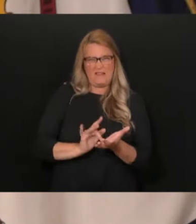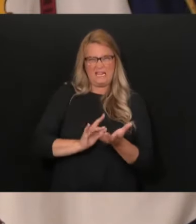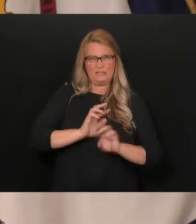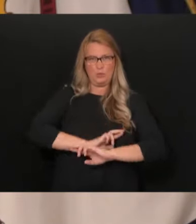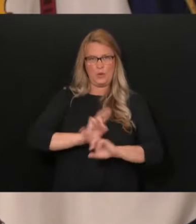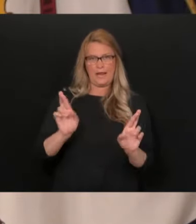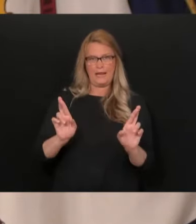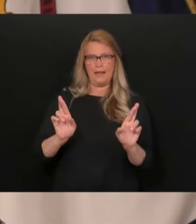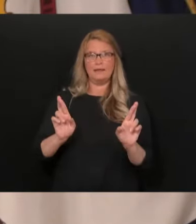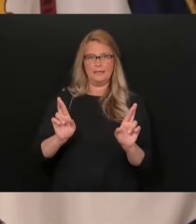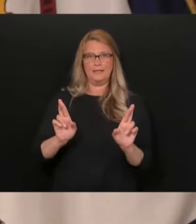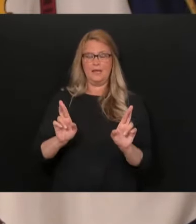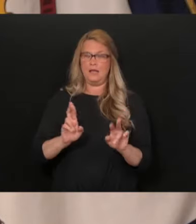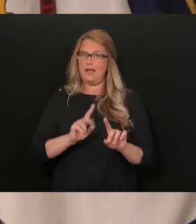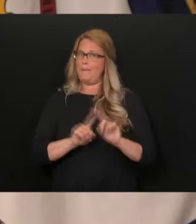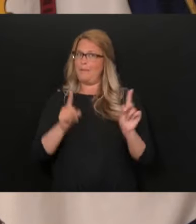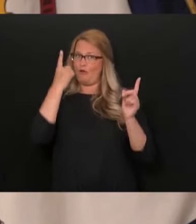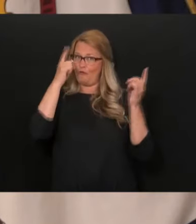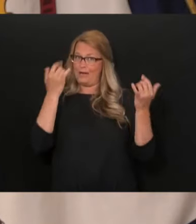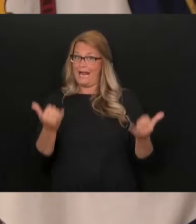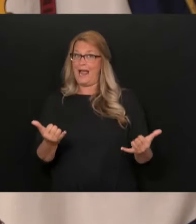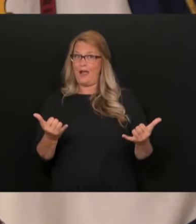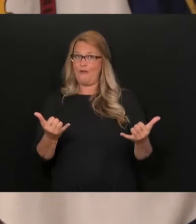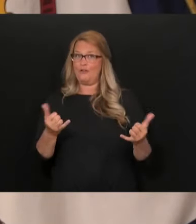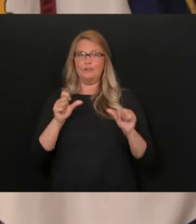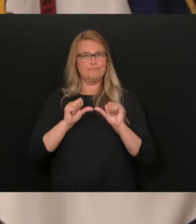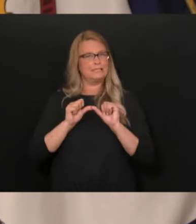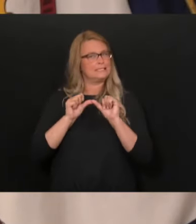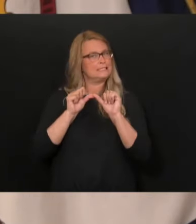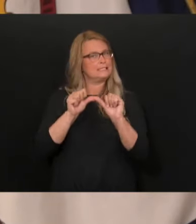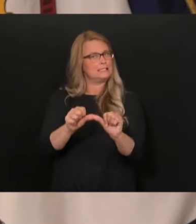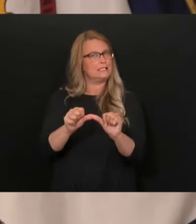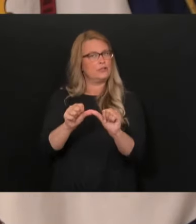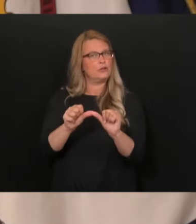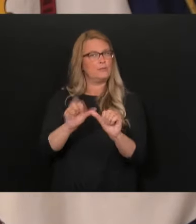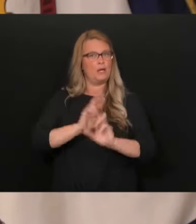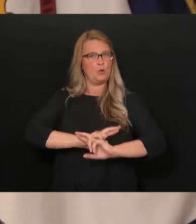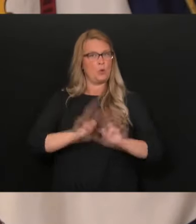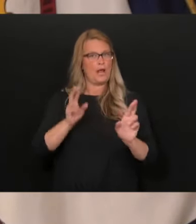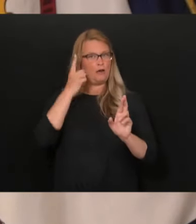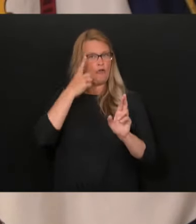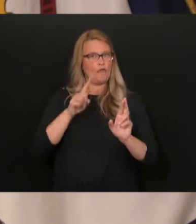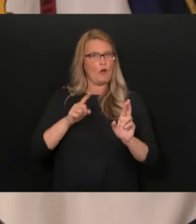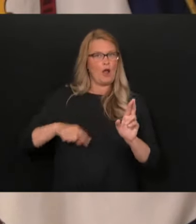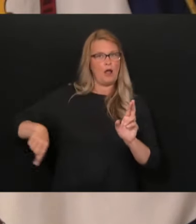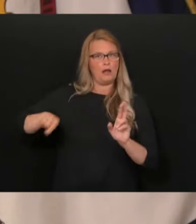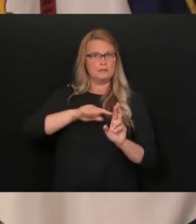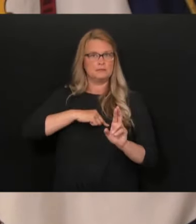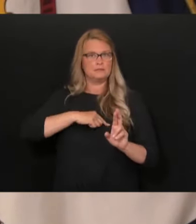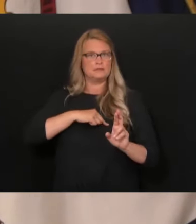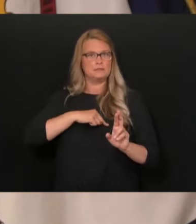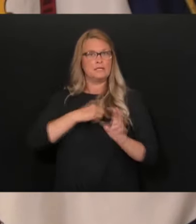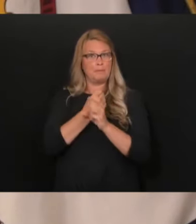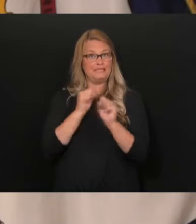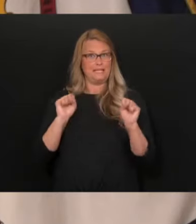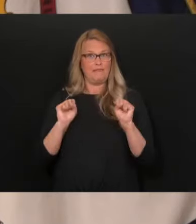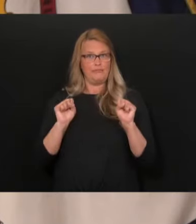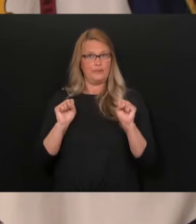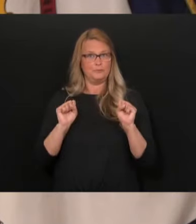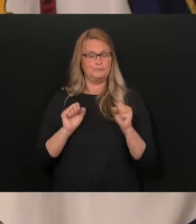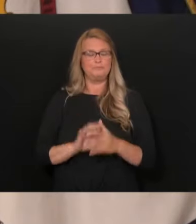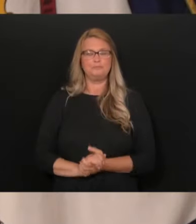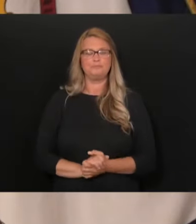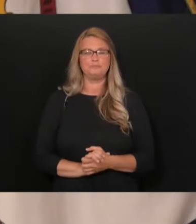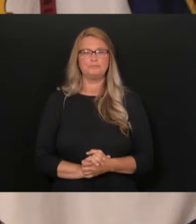in me. But absolutely, you've got to keep your guard up right now. Because the last thing on earth, and